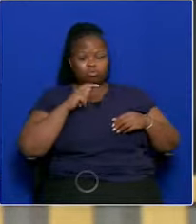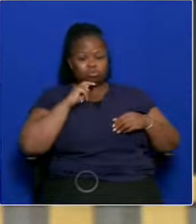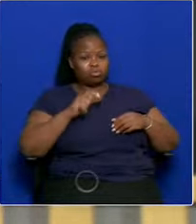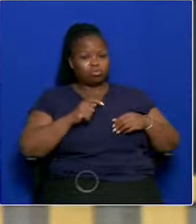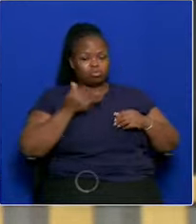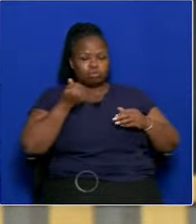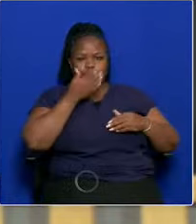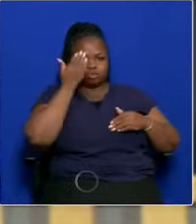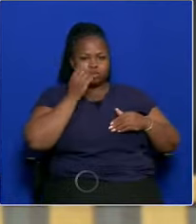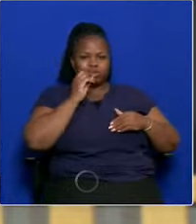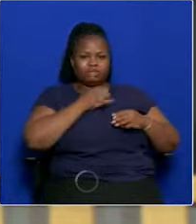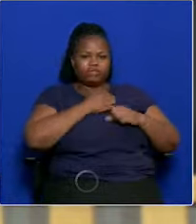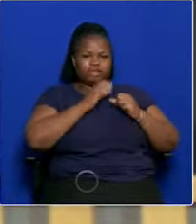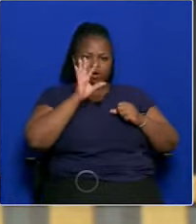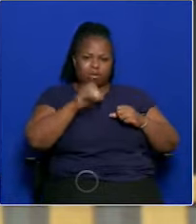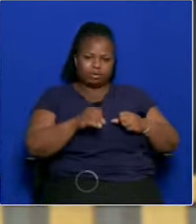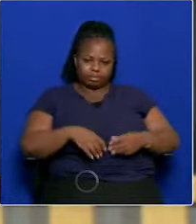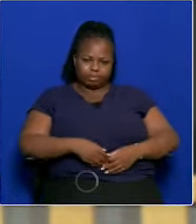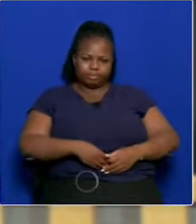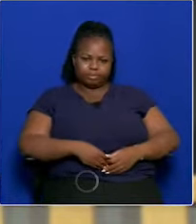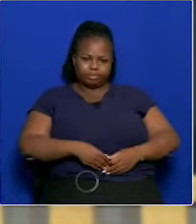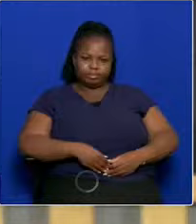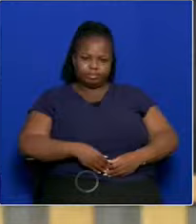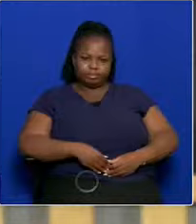asked, where is this loan paid?